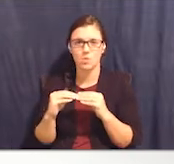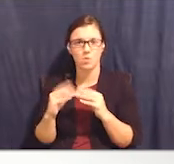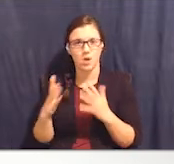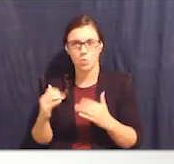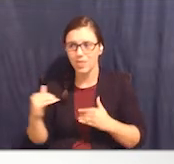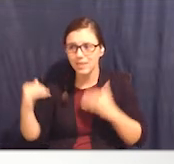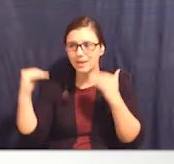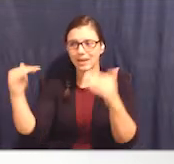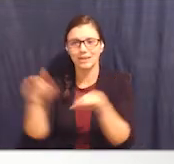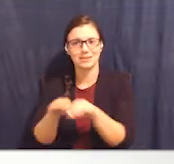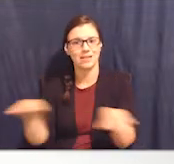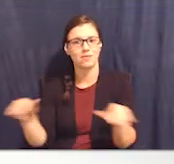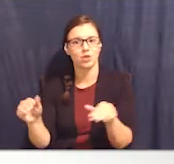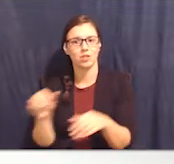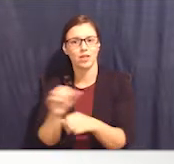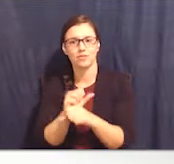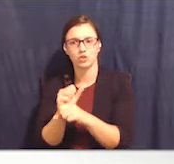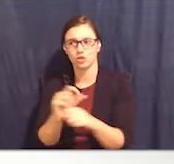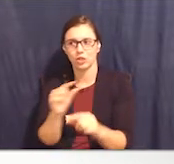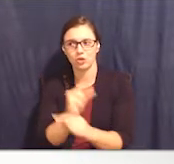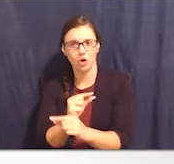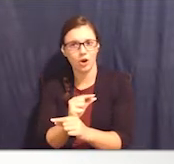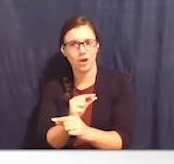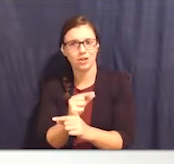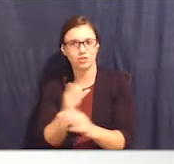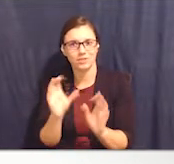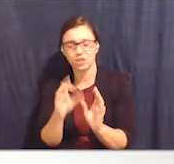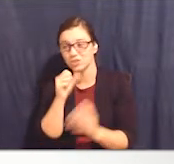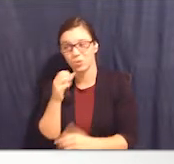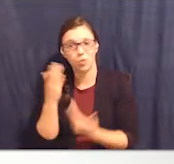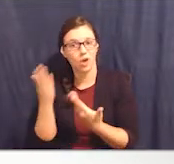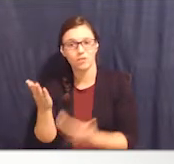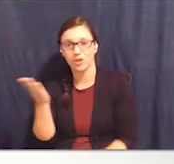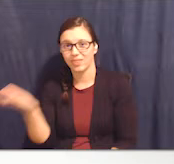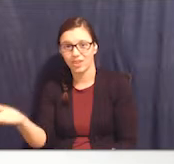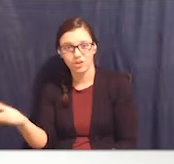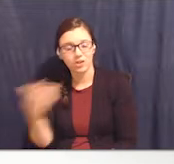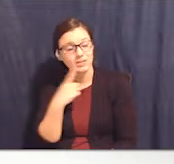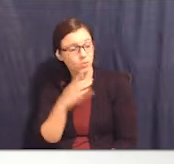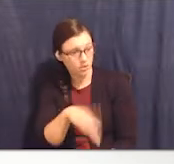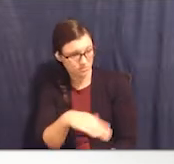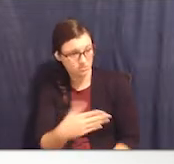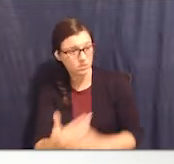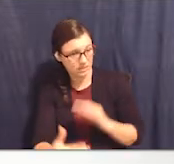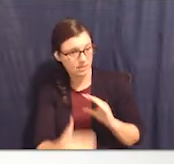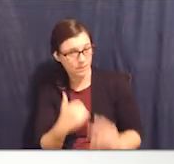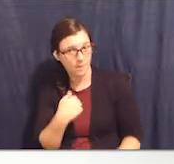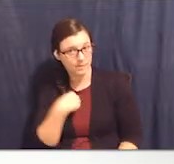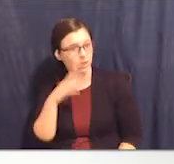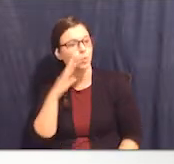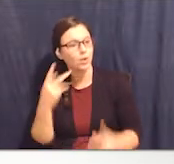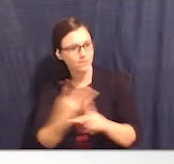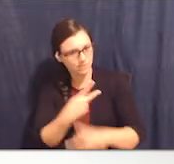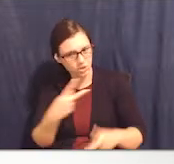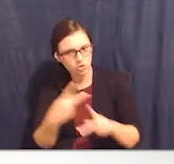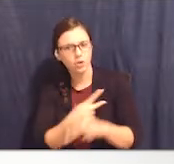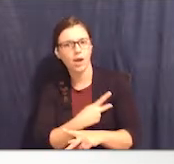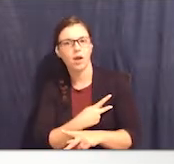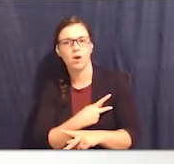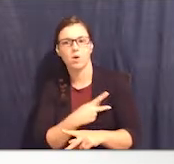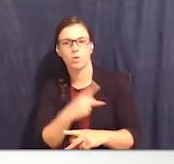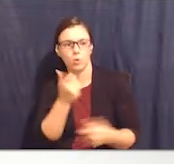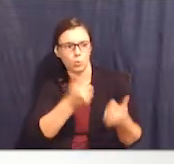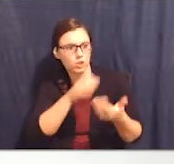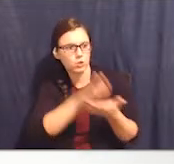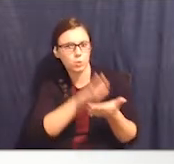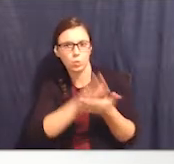said, have you thought about getting your doctoral degree? I had never thought of getting my doctoral degree. And then eventually I completed it. It took me a